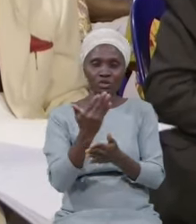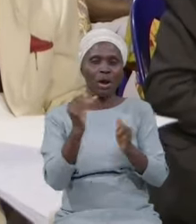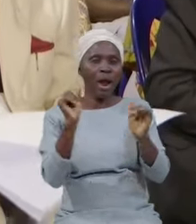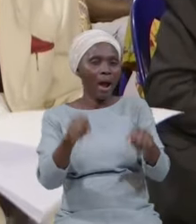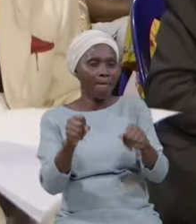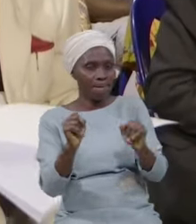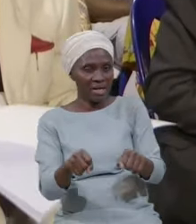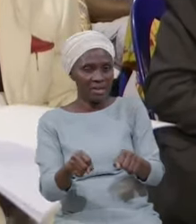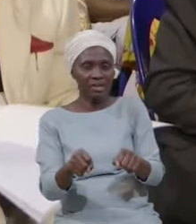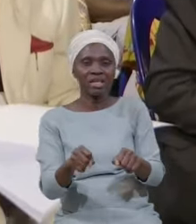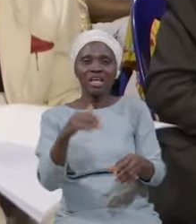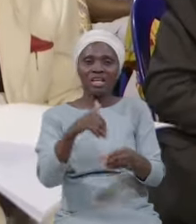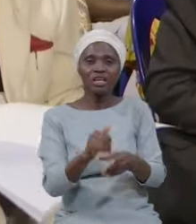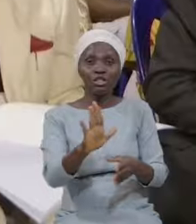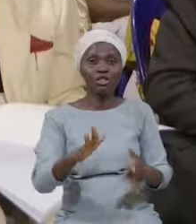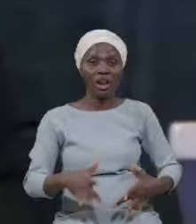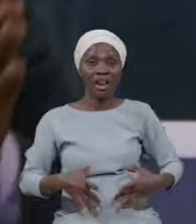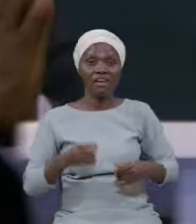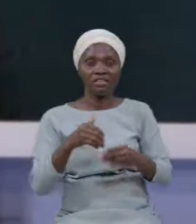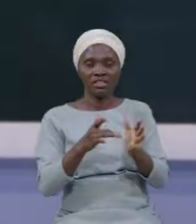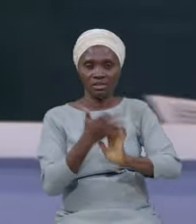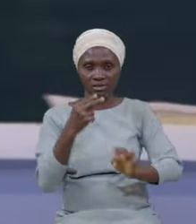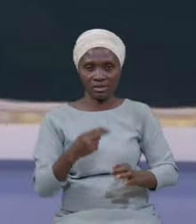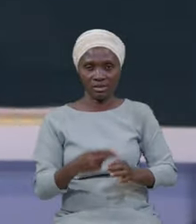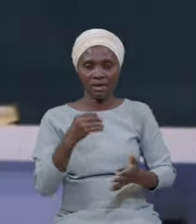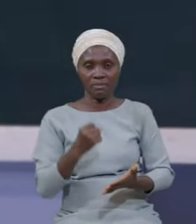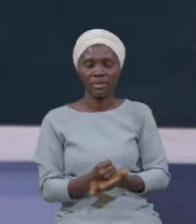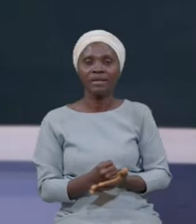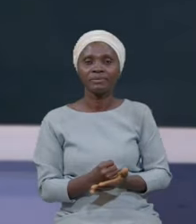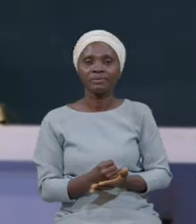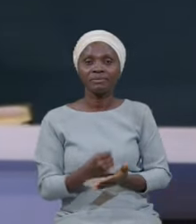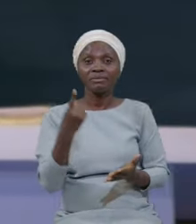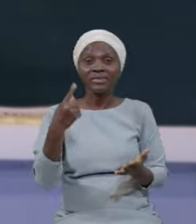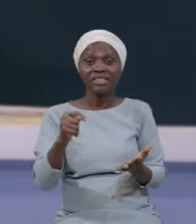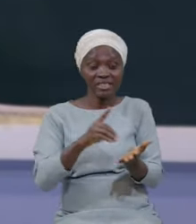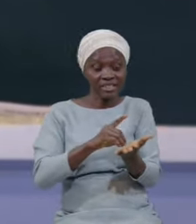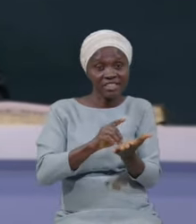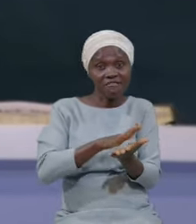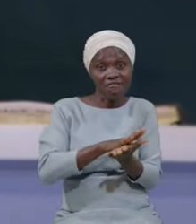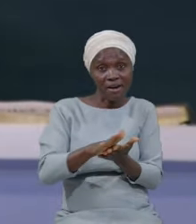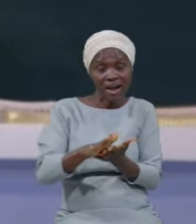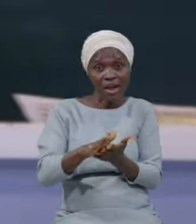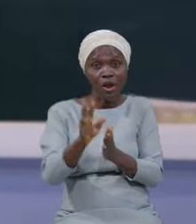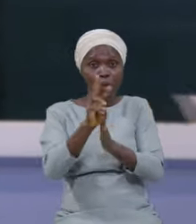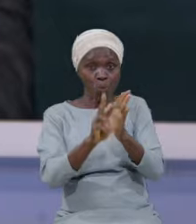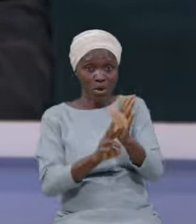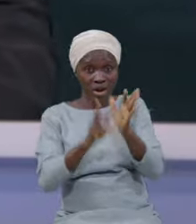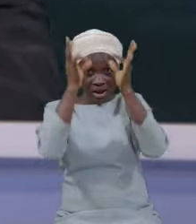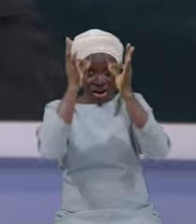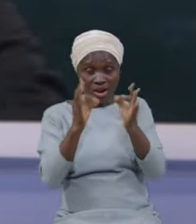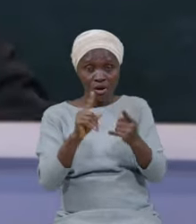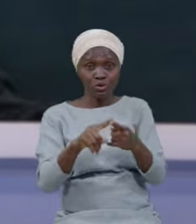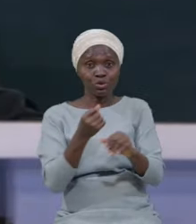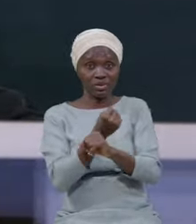in Jesus' name. The divine will to save. To save